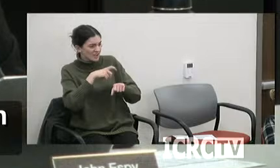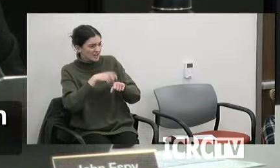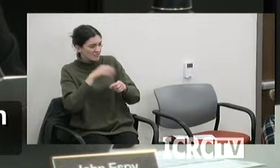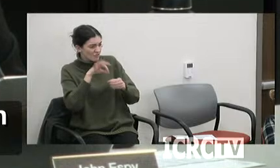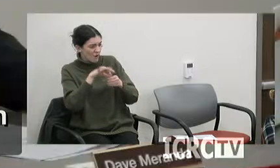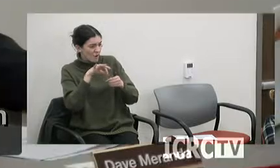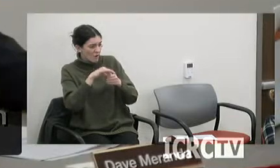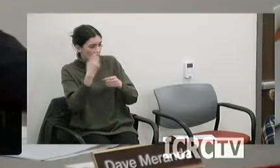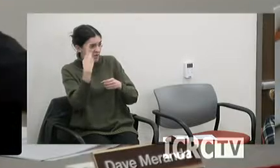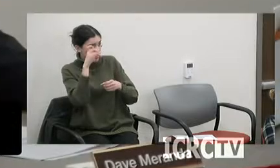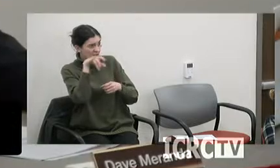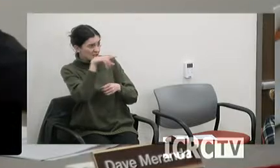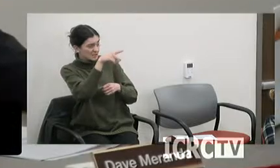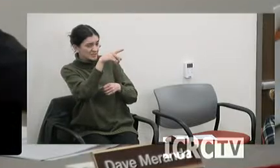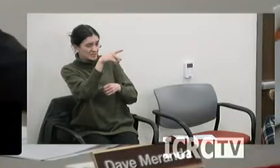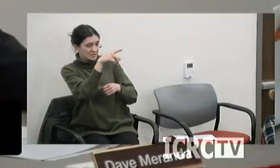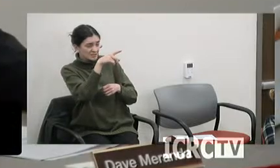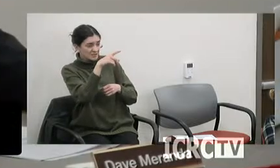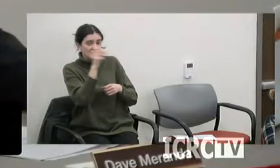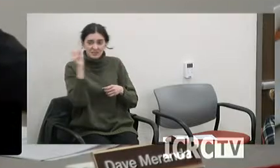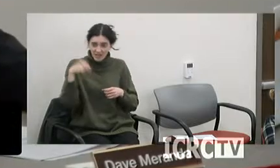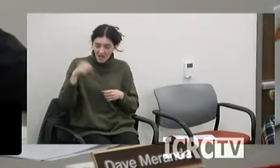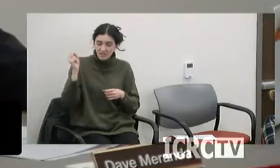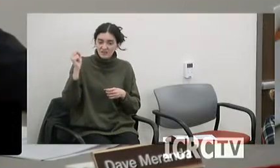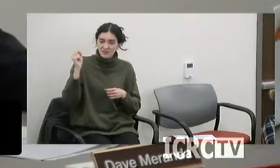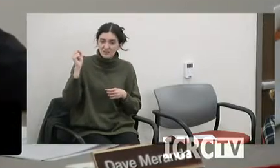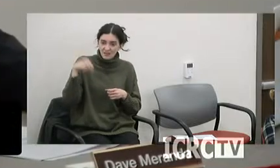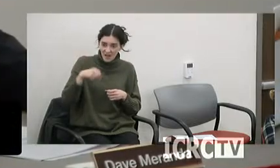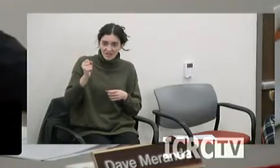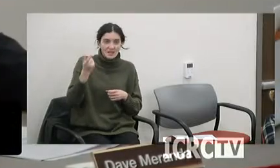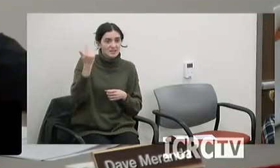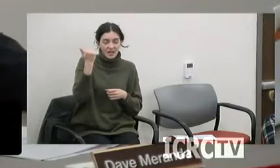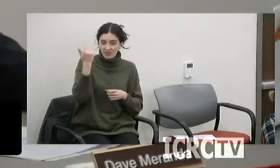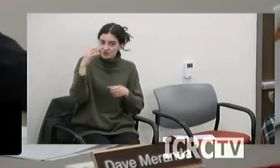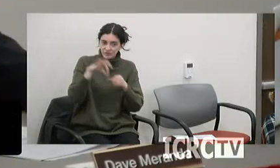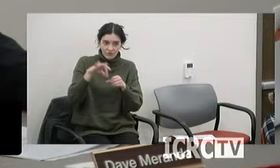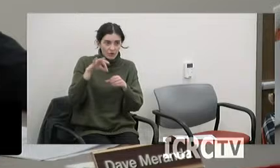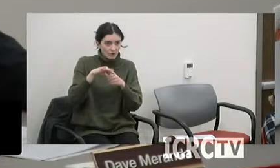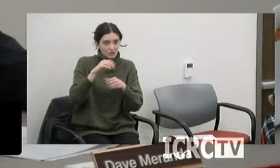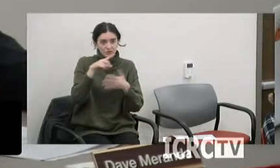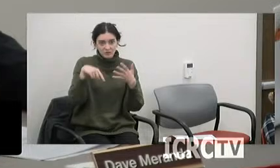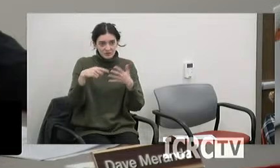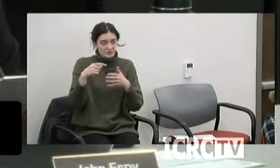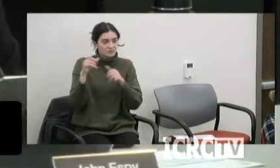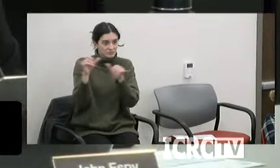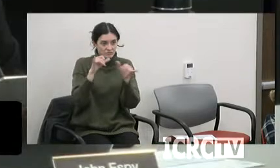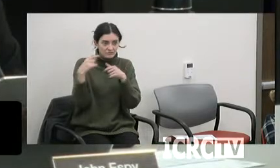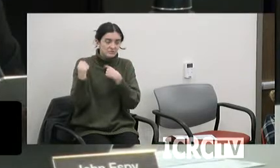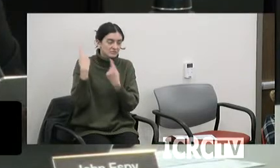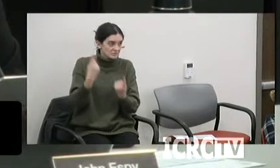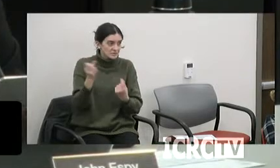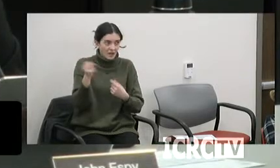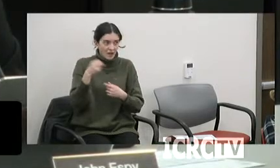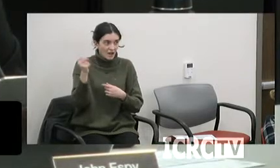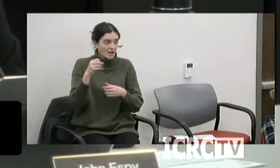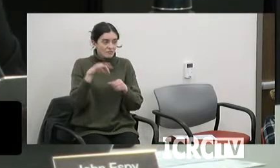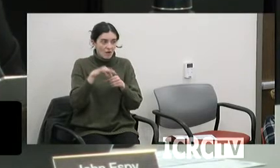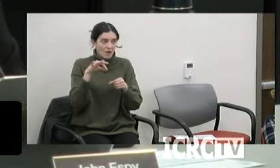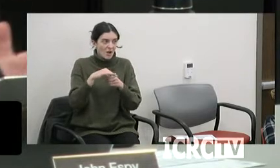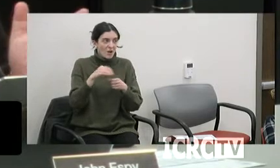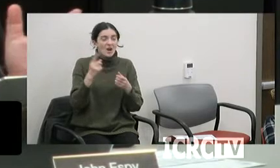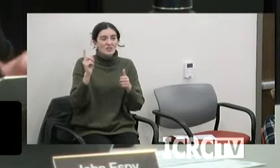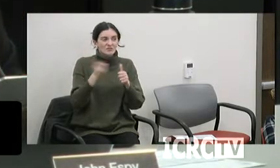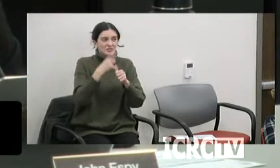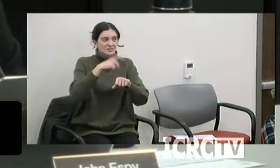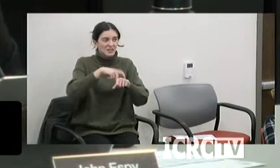this year? But we Yes. did vote on it in 22. Yes, I'm you drawing a voted blank on it here. in '22. This is the first time you're seeing it in 2023. It's